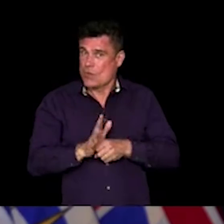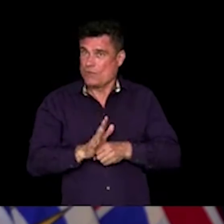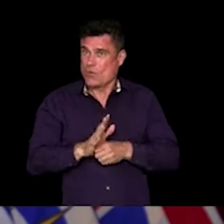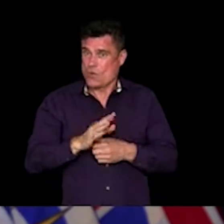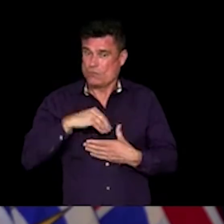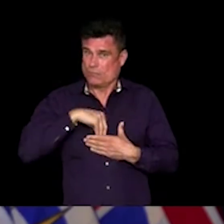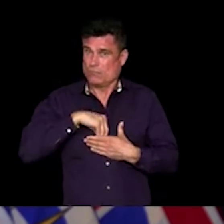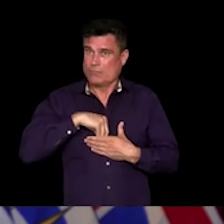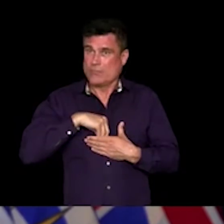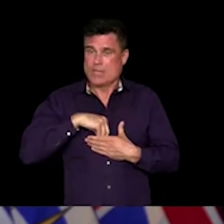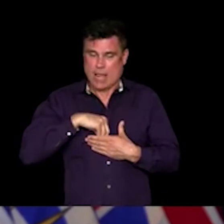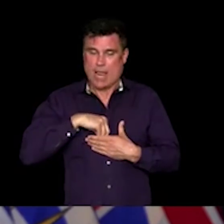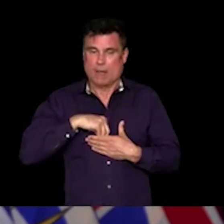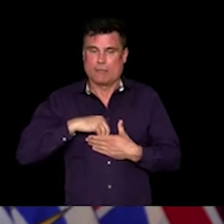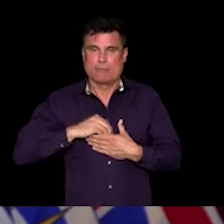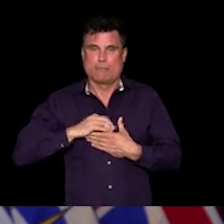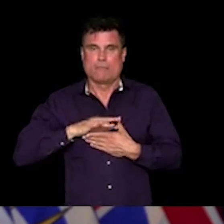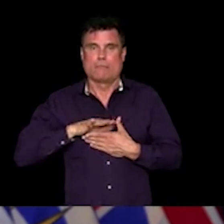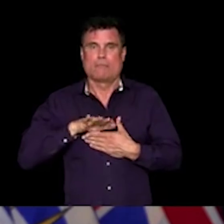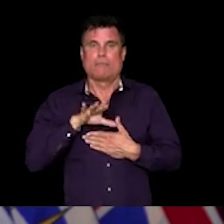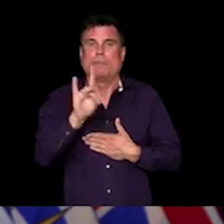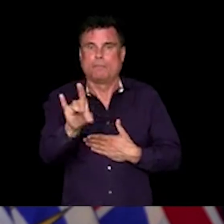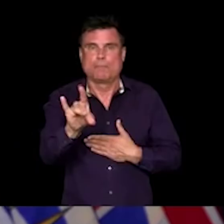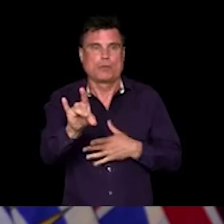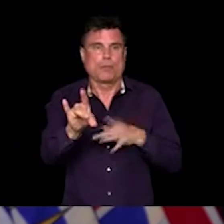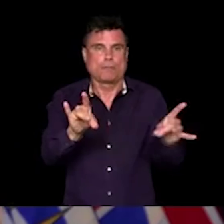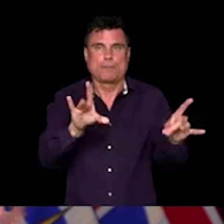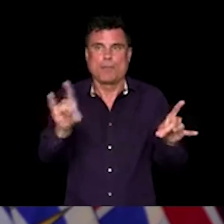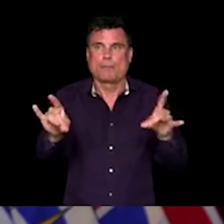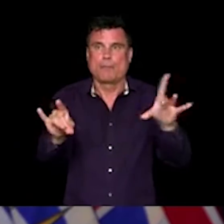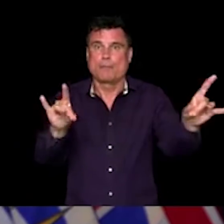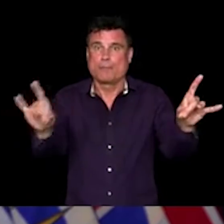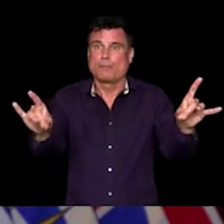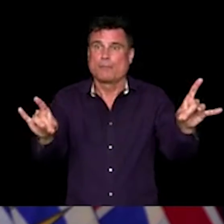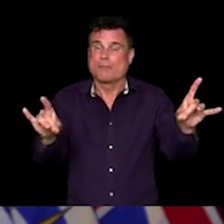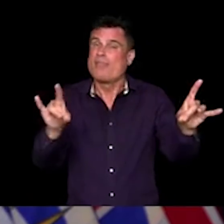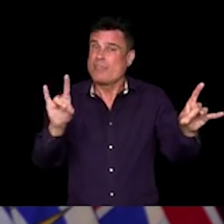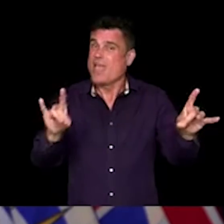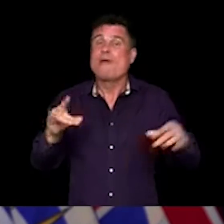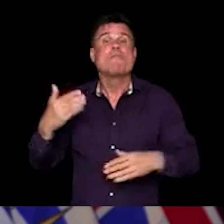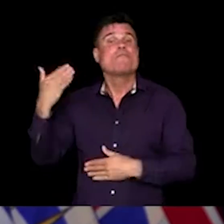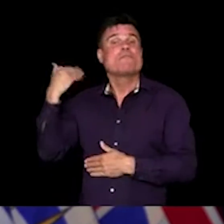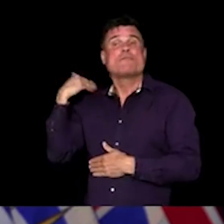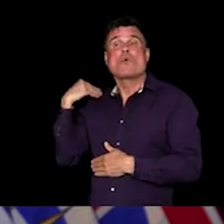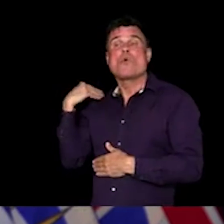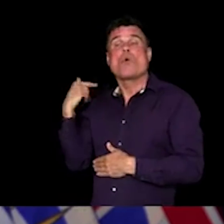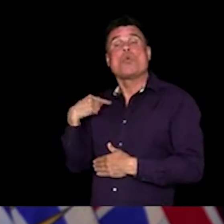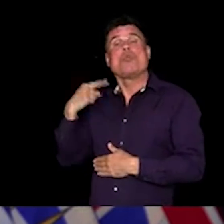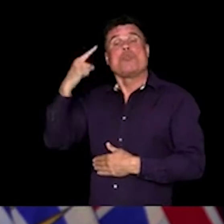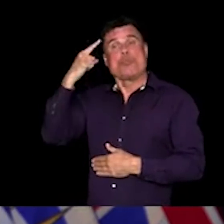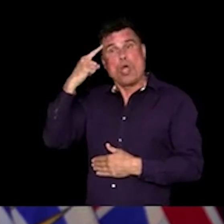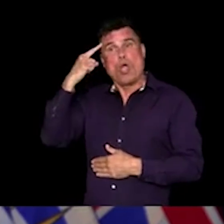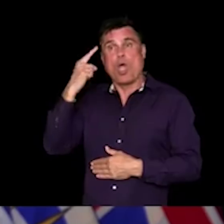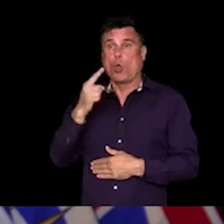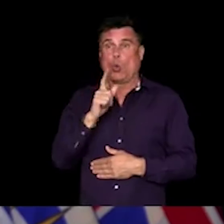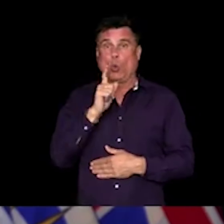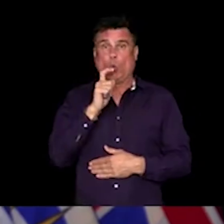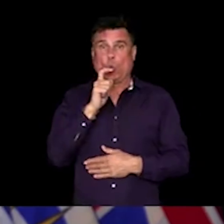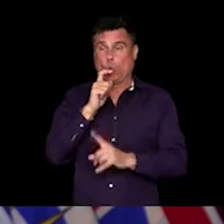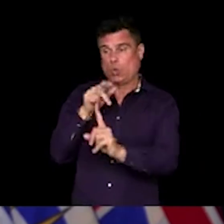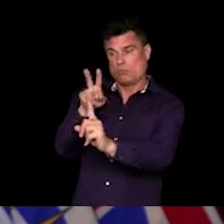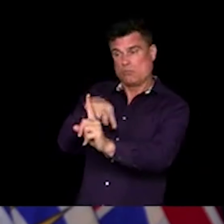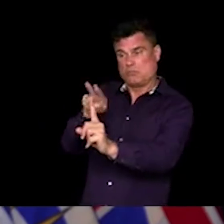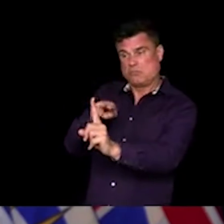So that is new. That has changed. When we look at SARS, the first SARS outbreak that we had in 2003, when